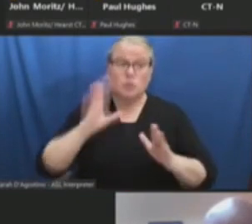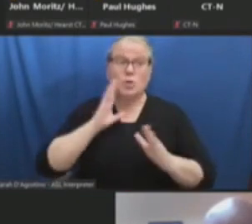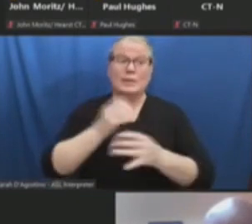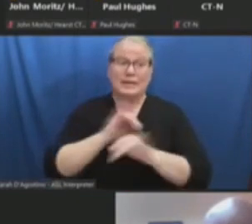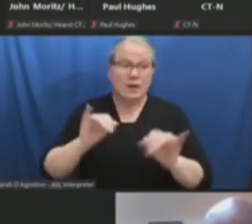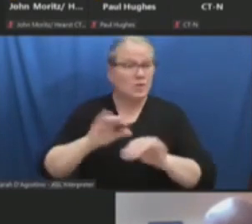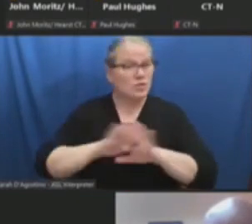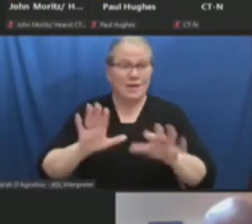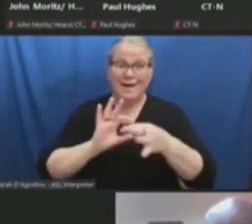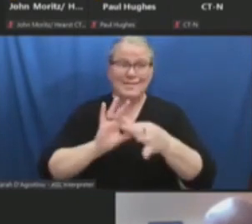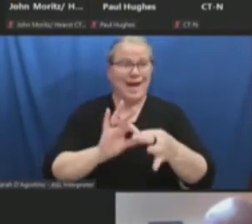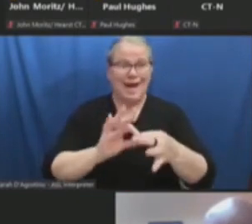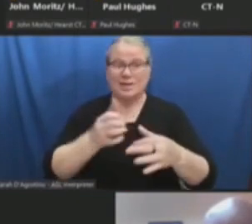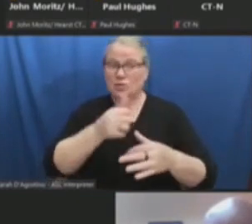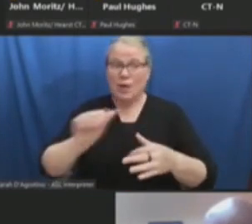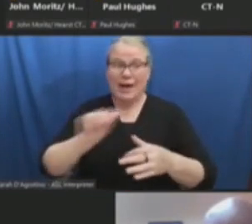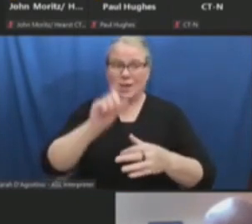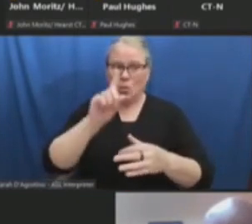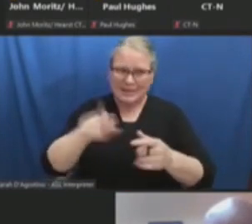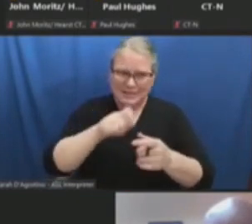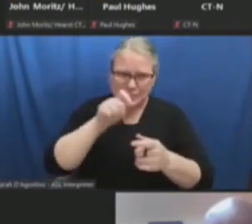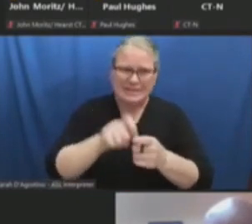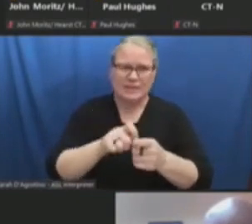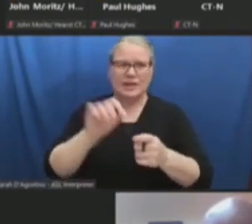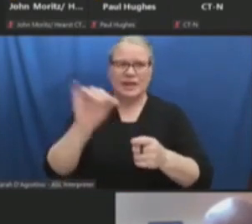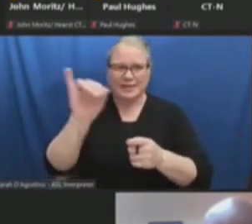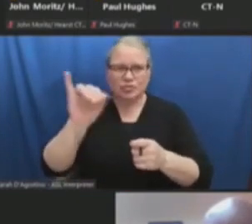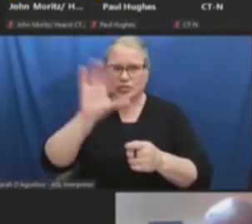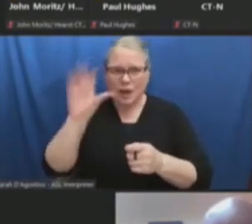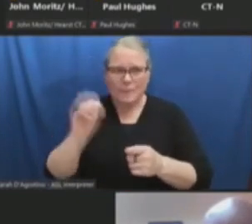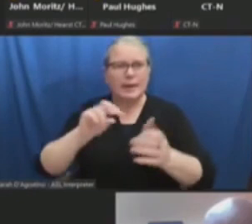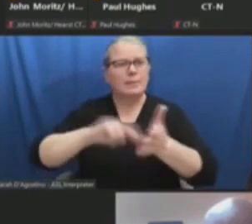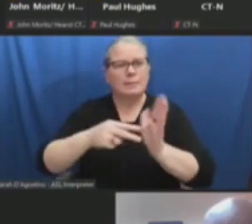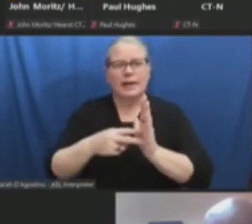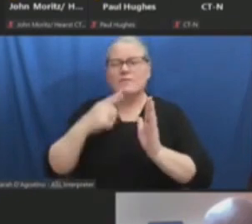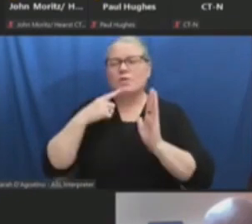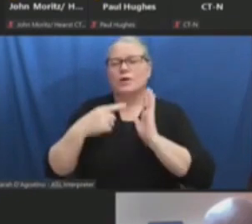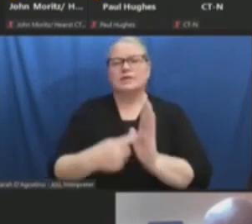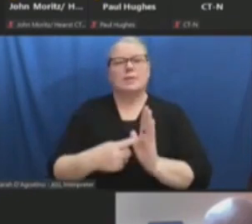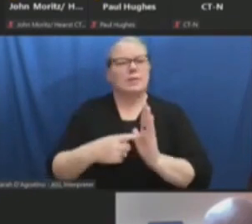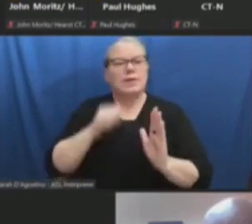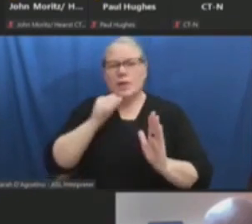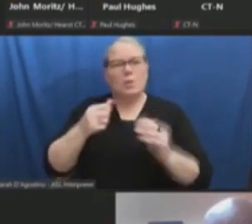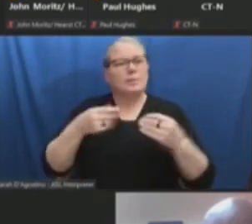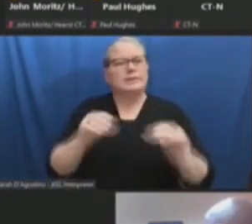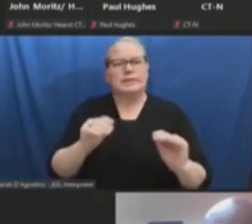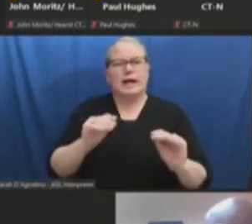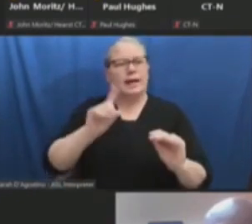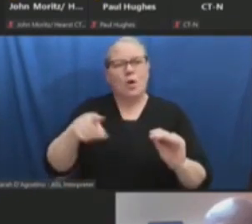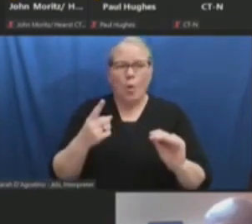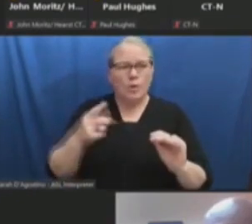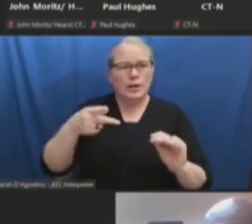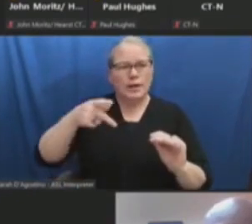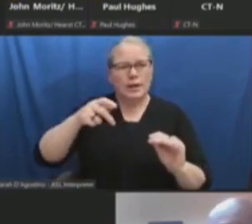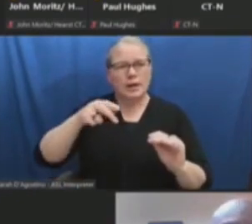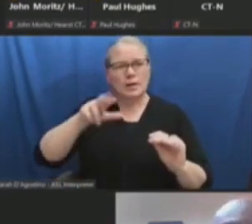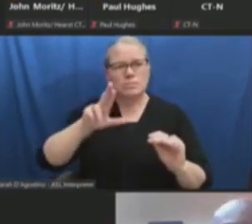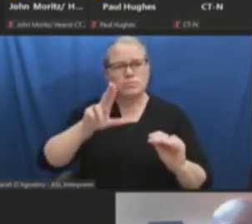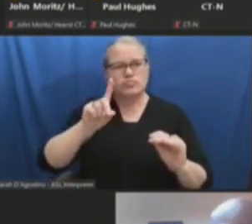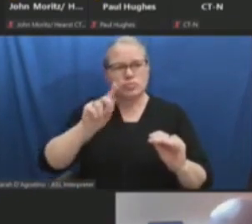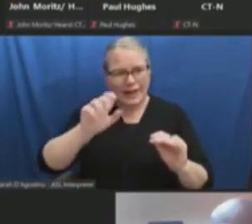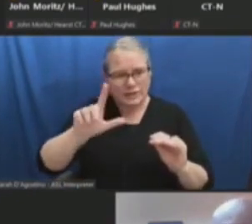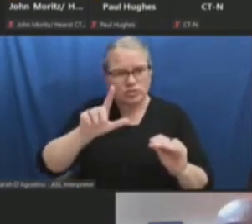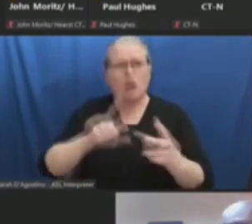one particular insurance company. So i.e. they're not going to be pushing it from just say, you know, Prudential or whoever, that they will be able to